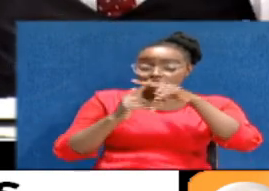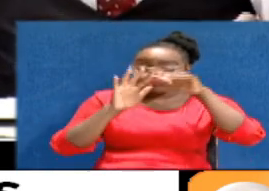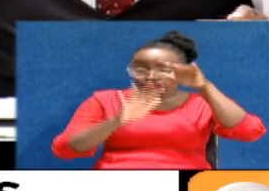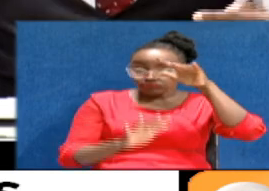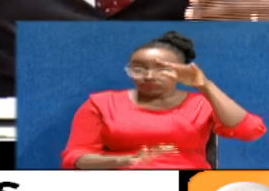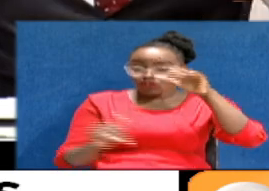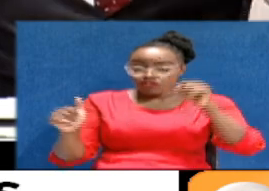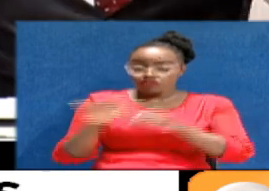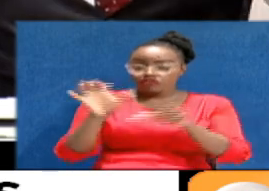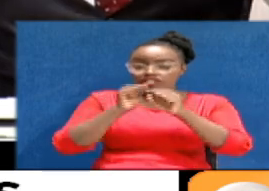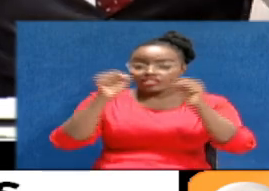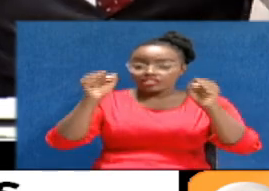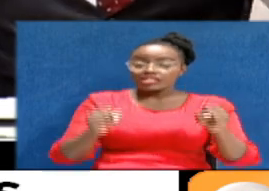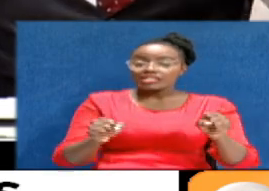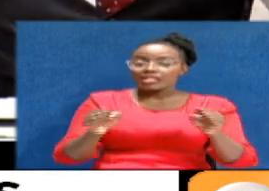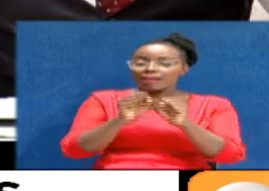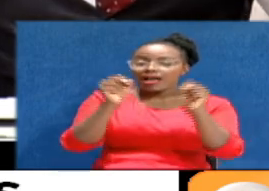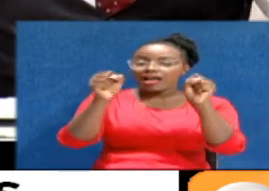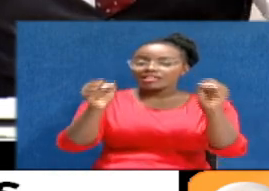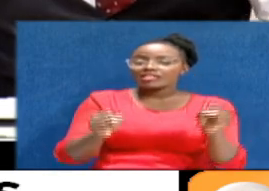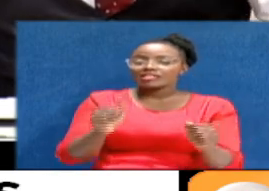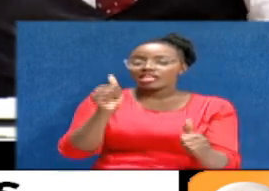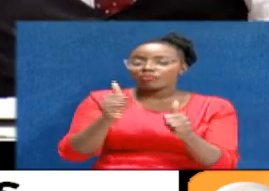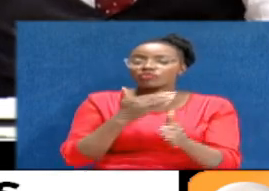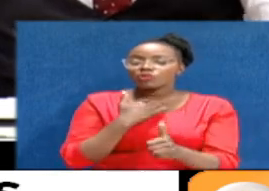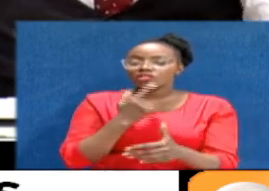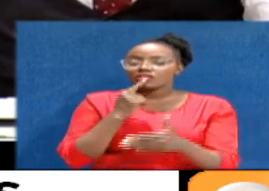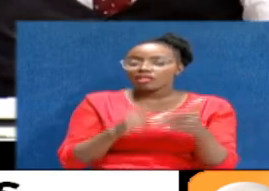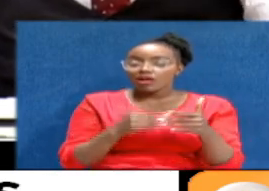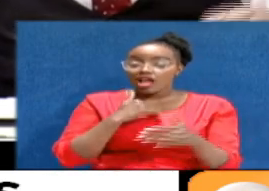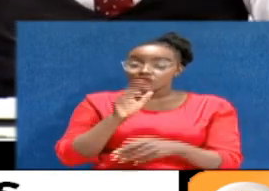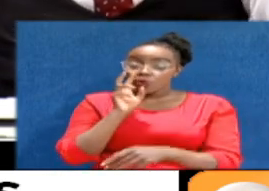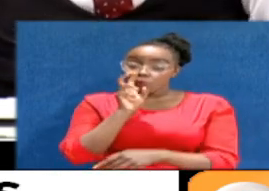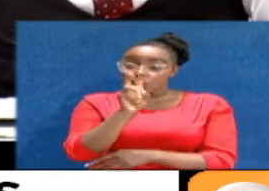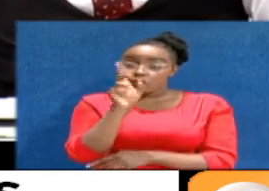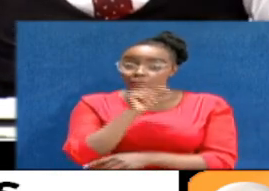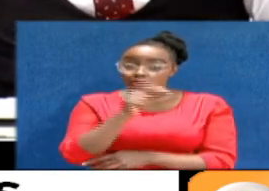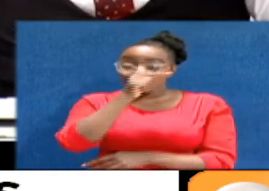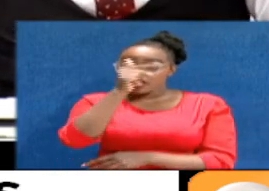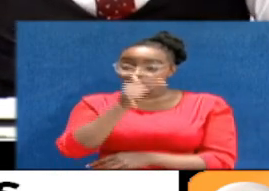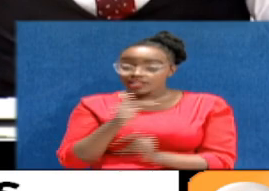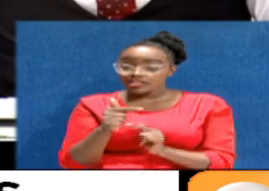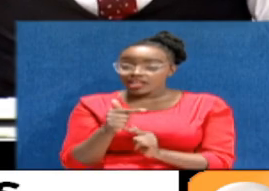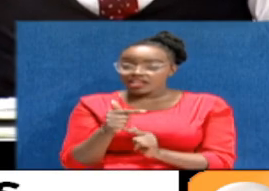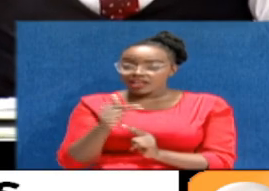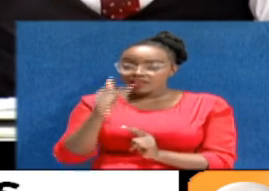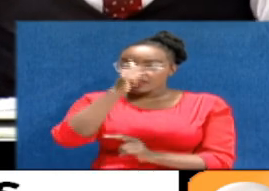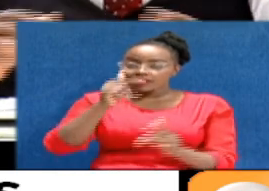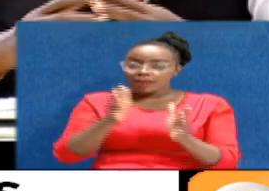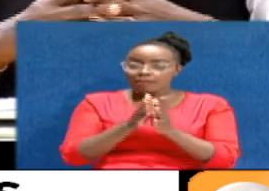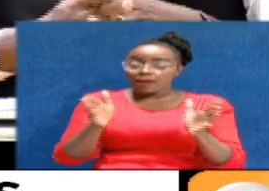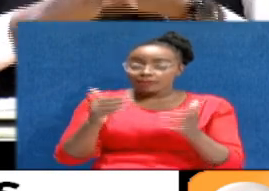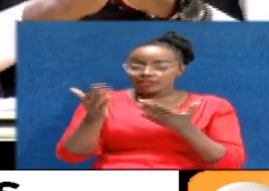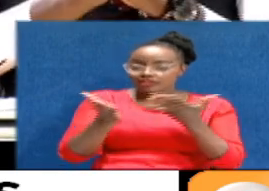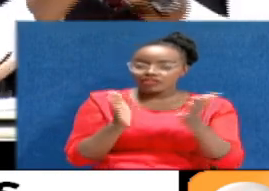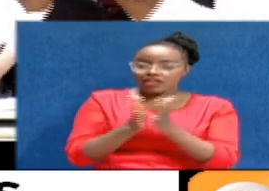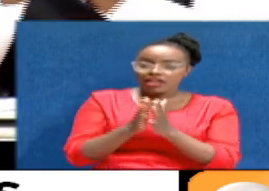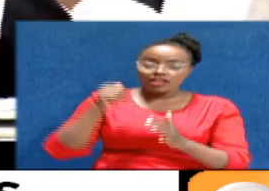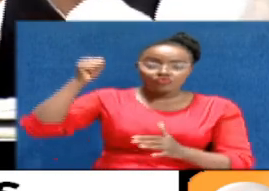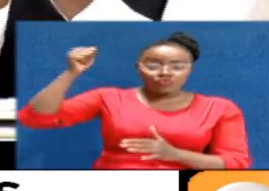system. Mm-hmm. And a system, I would want to say, having observed Tanzanian public service and